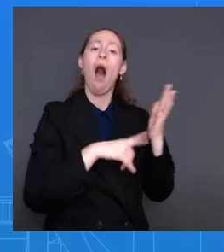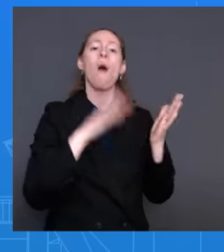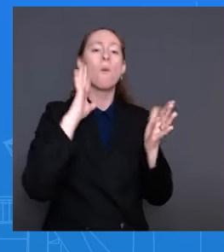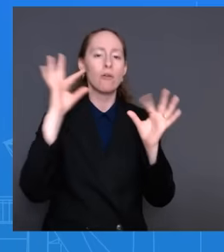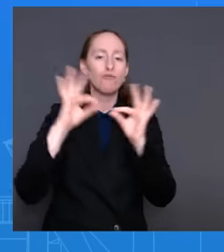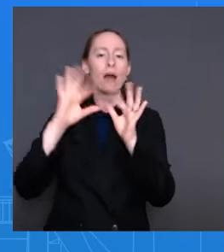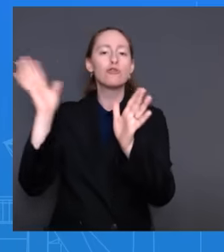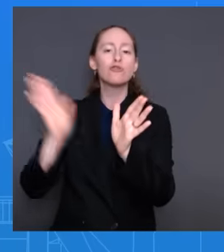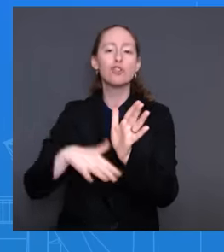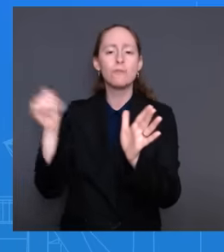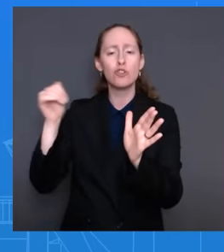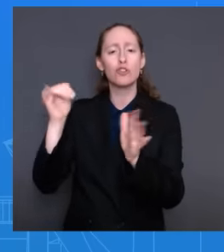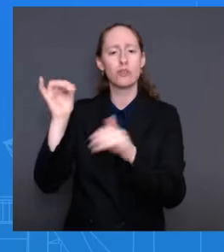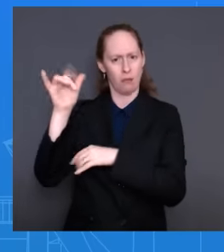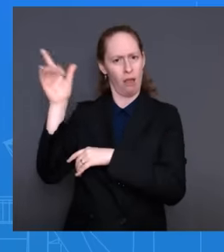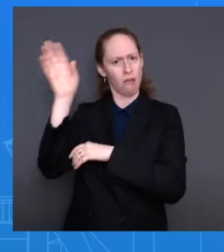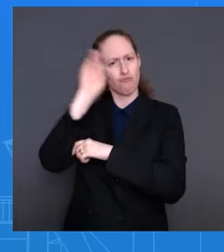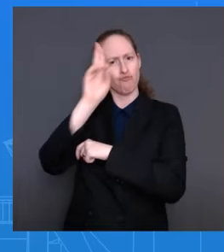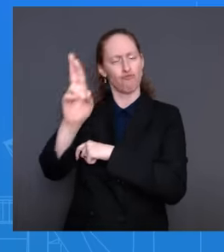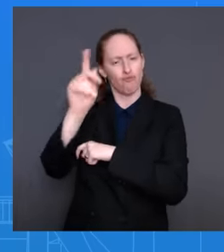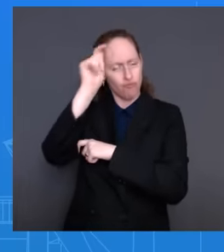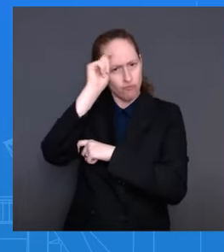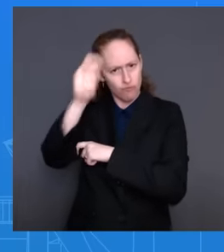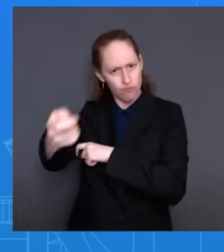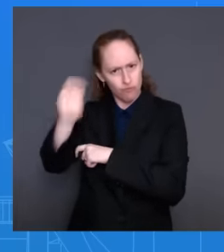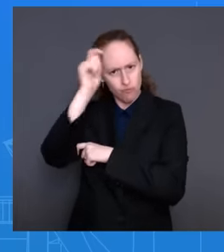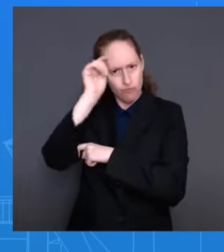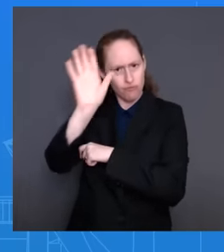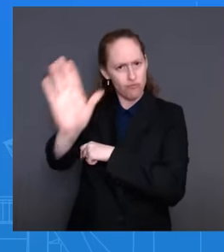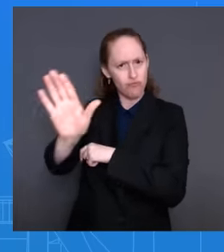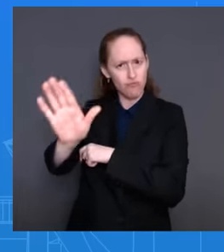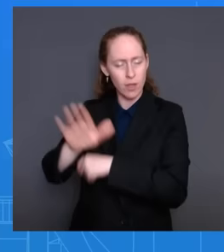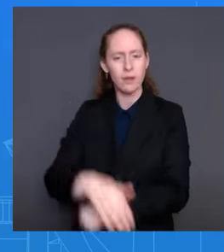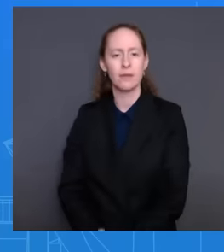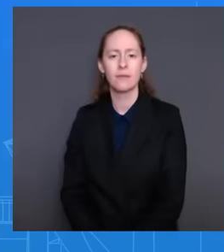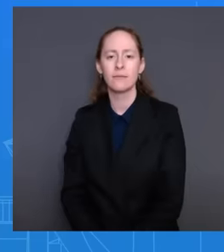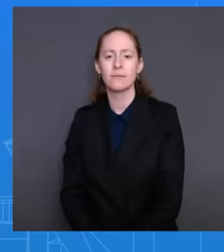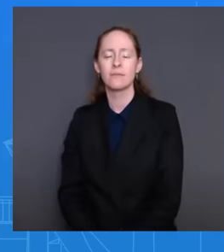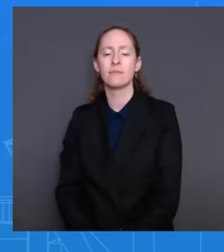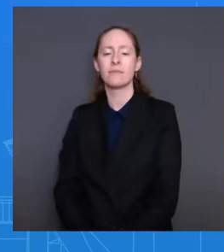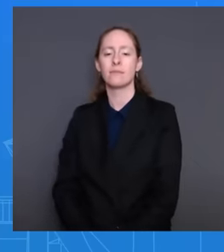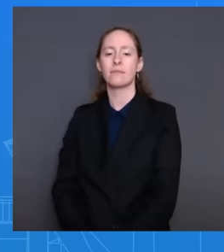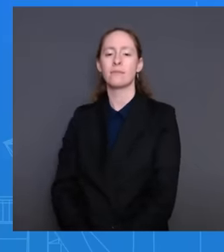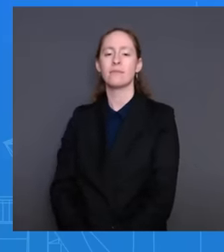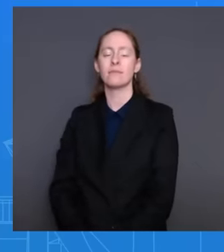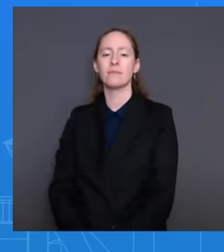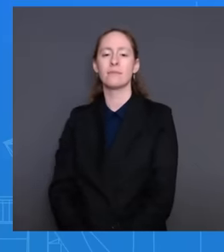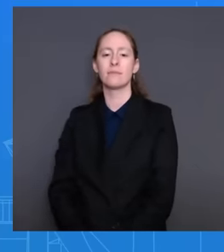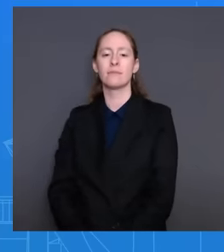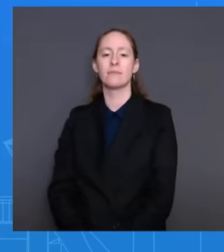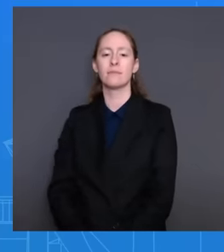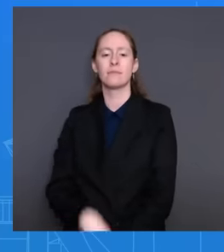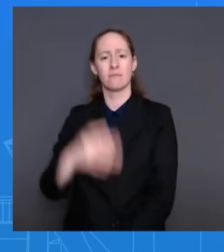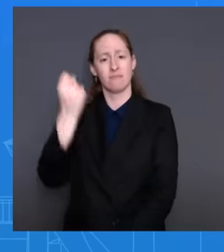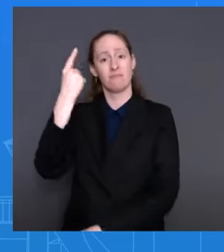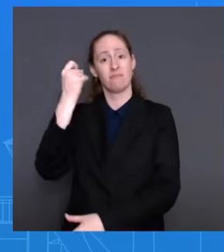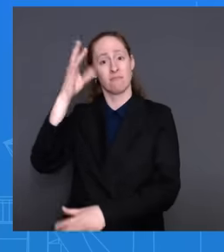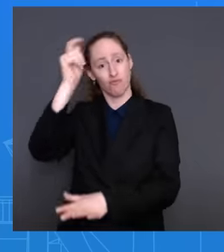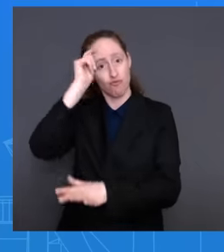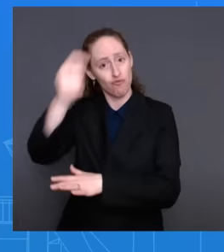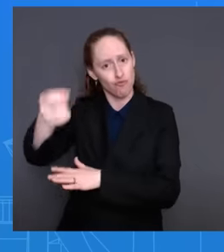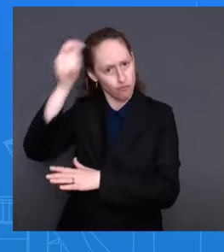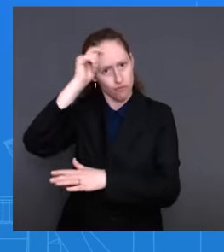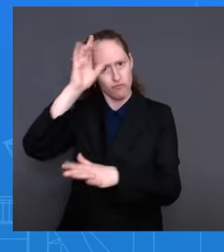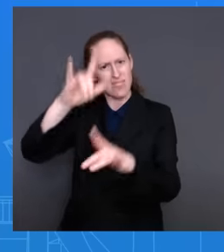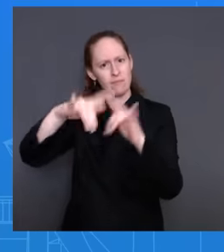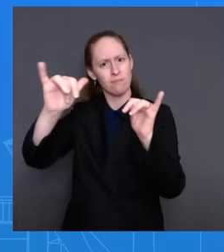to underwrite that independence matters and being insulated from political interference matters.